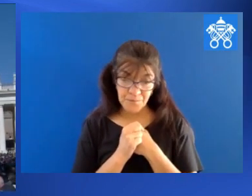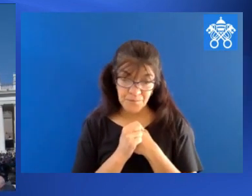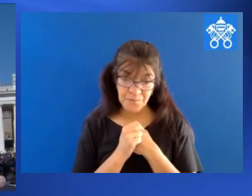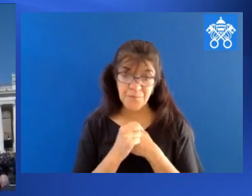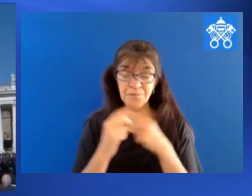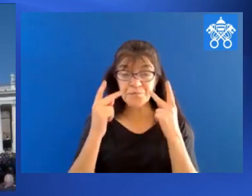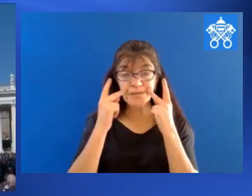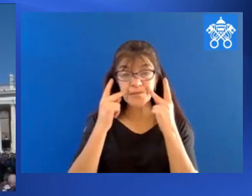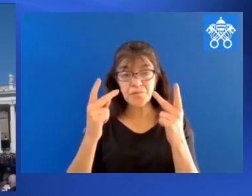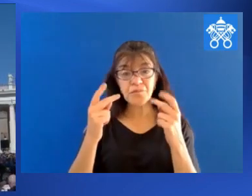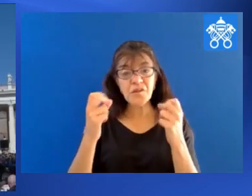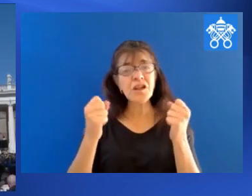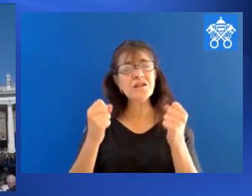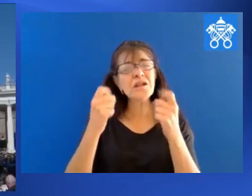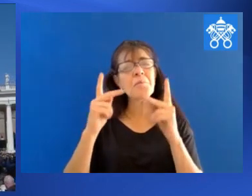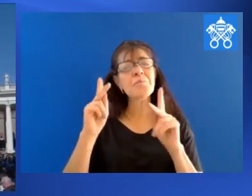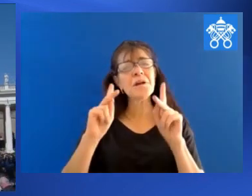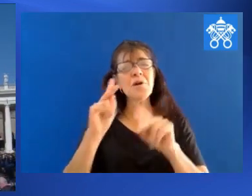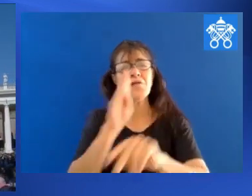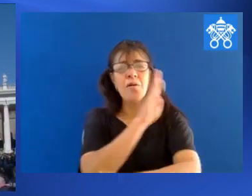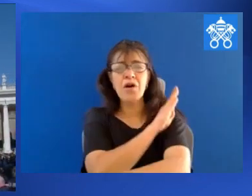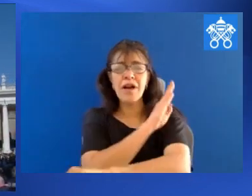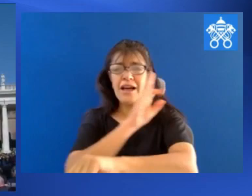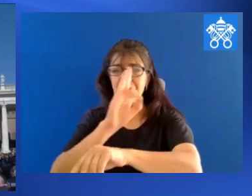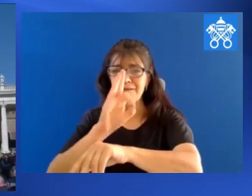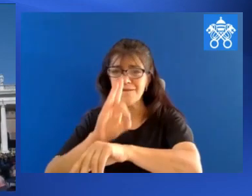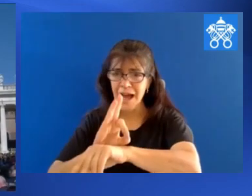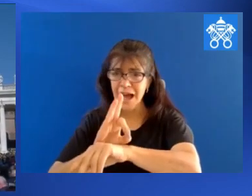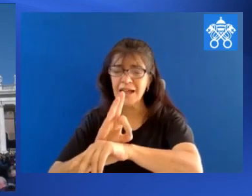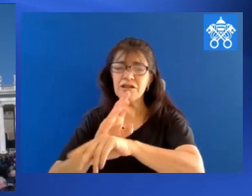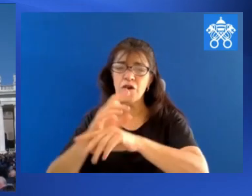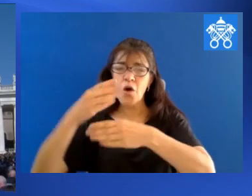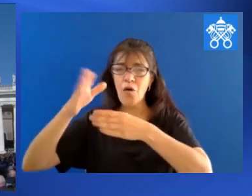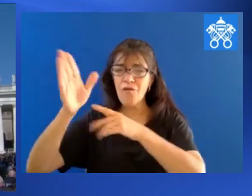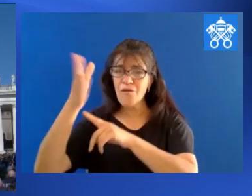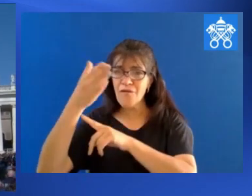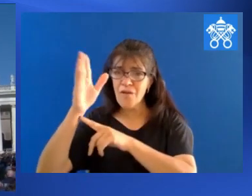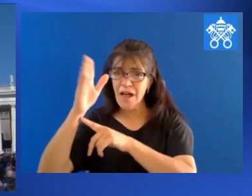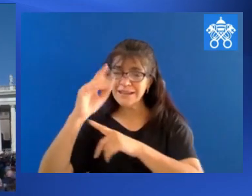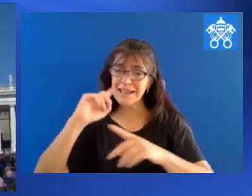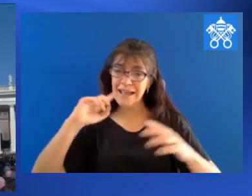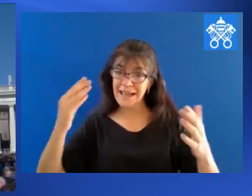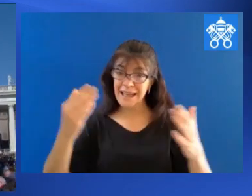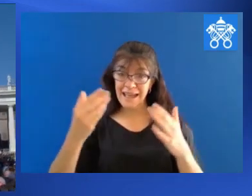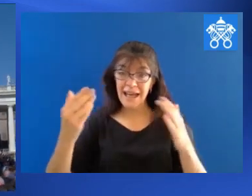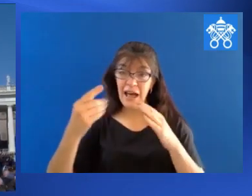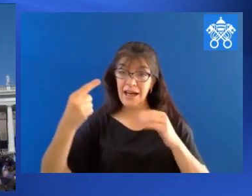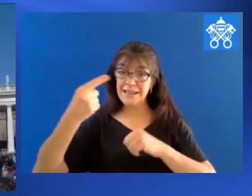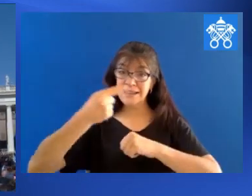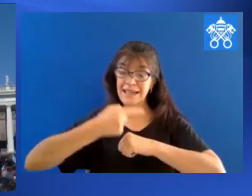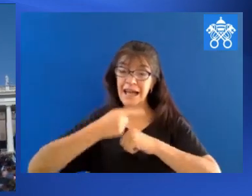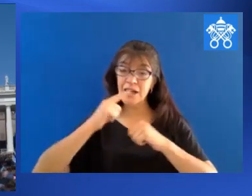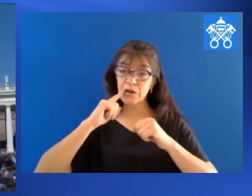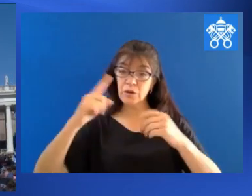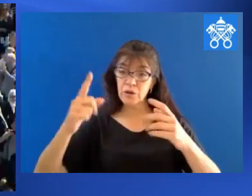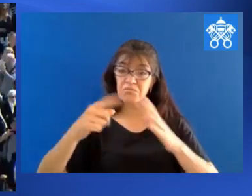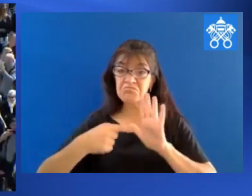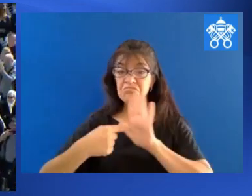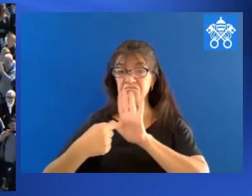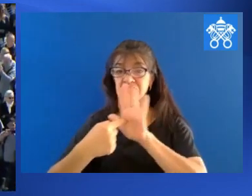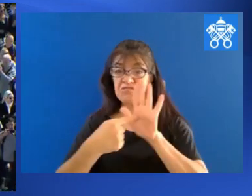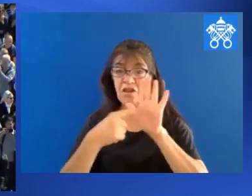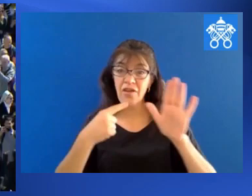We see some Burkina Faso flags here on the left of the screen. They're here today to express